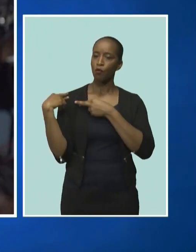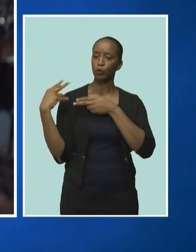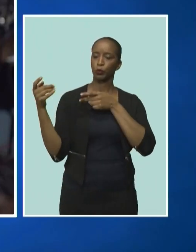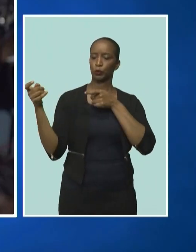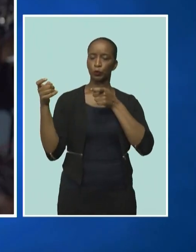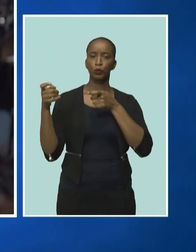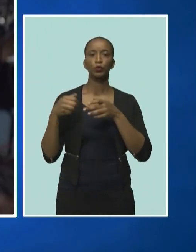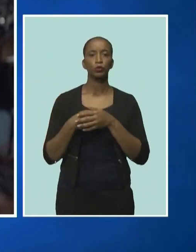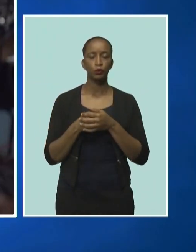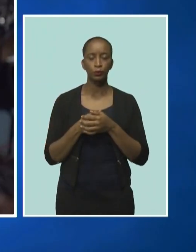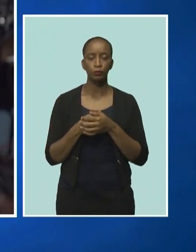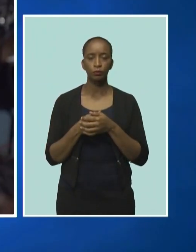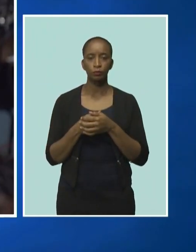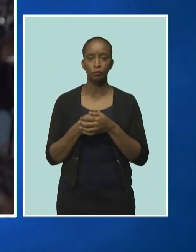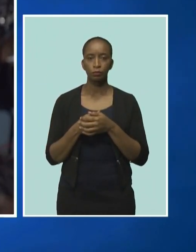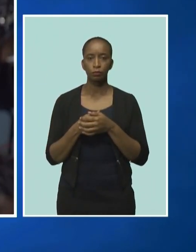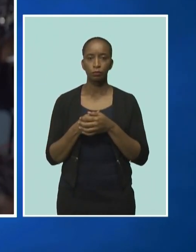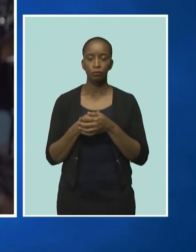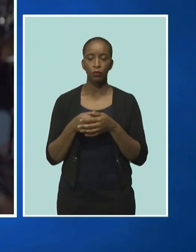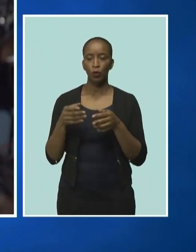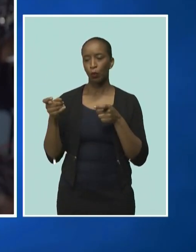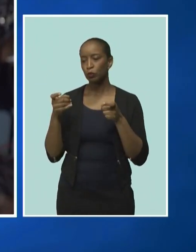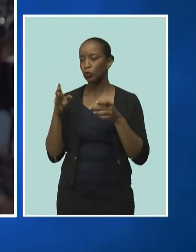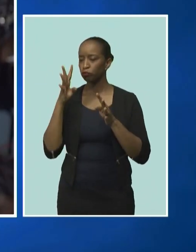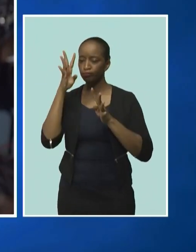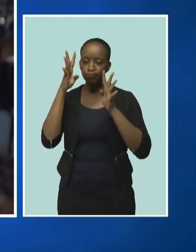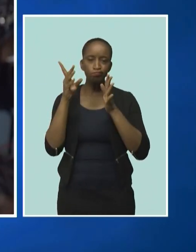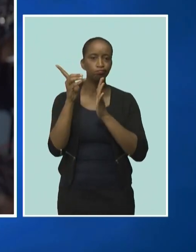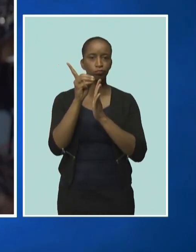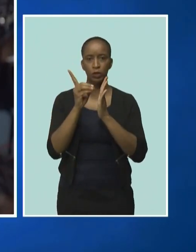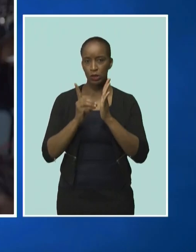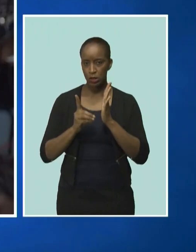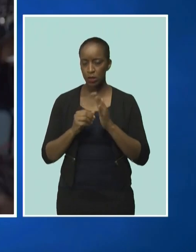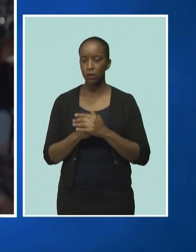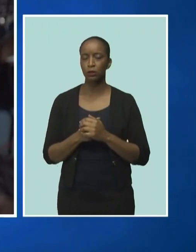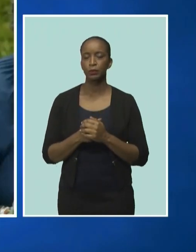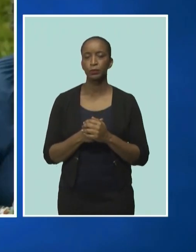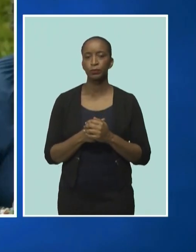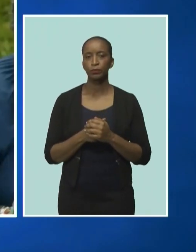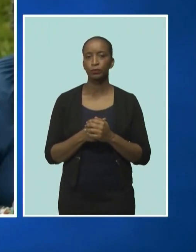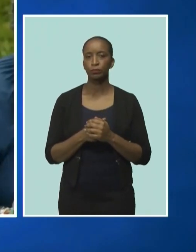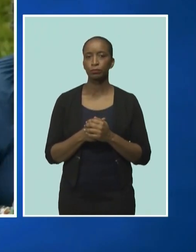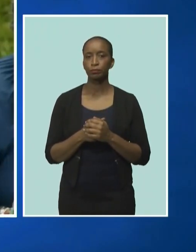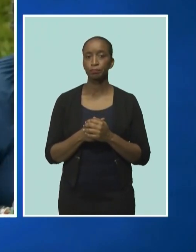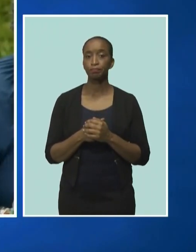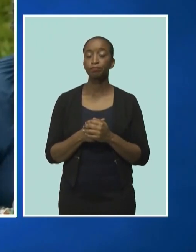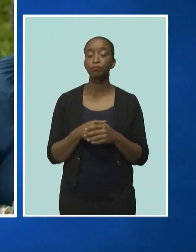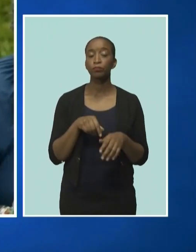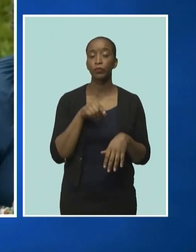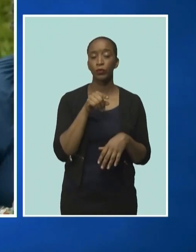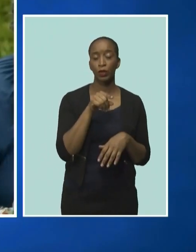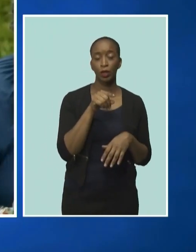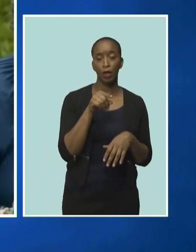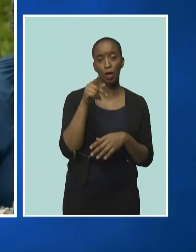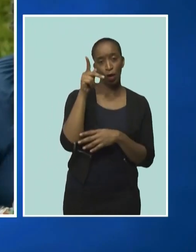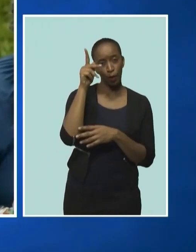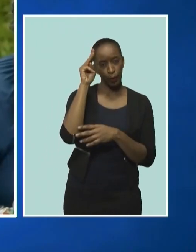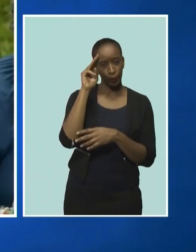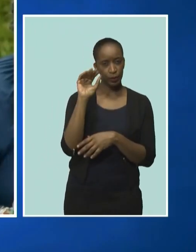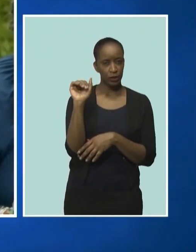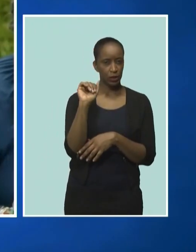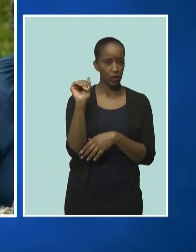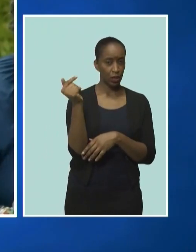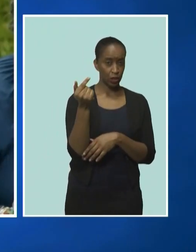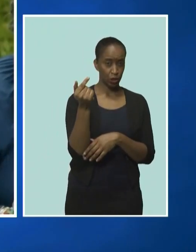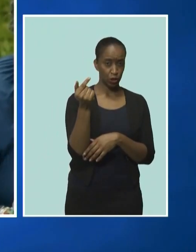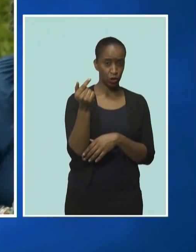ministry, especially in recent times during Parish Speaks meetings. Acting Prime Minister and Minister of Transport,